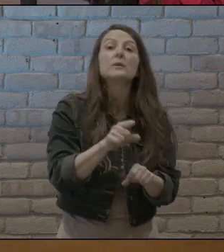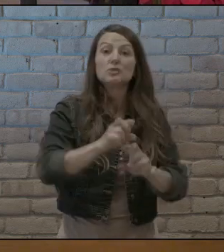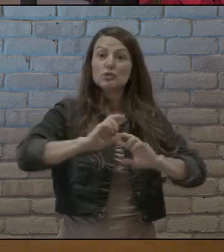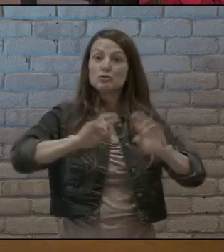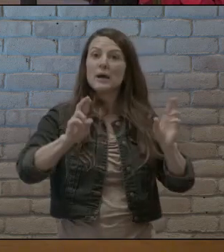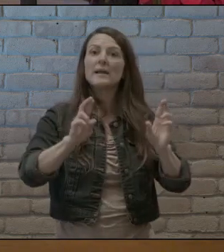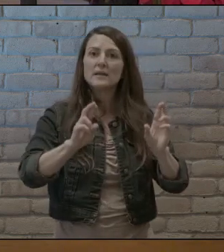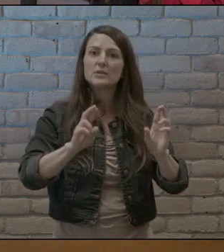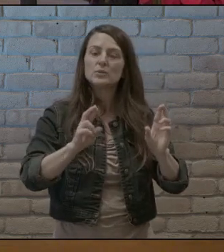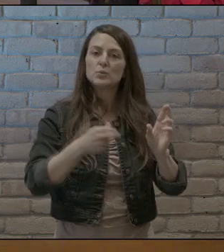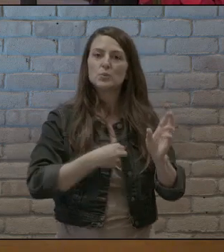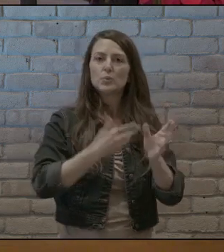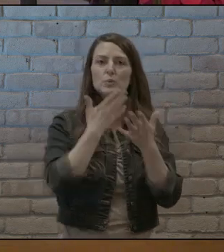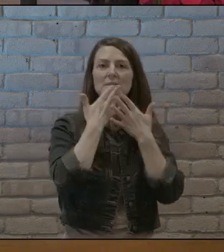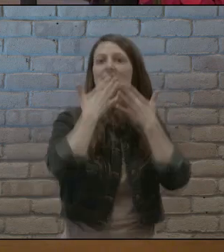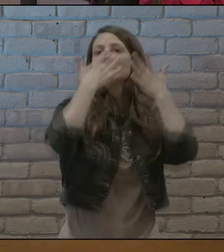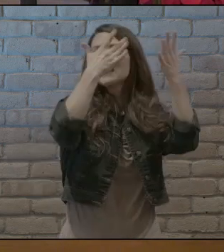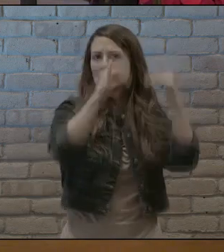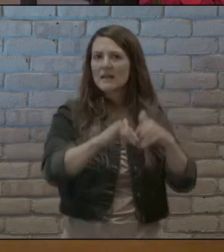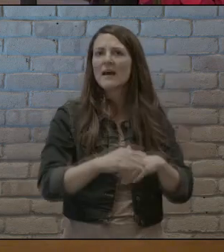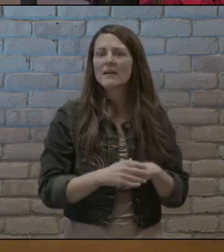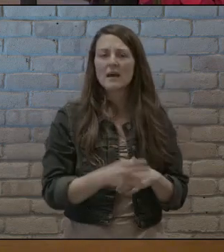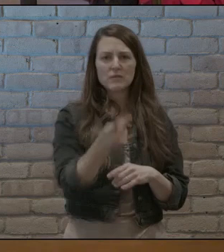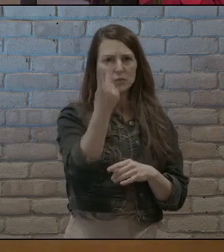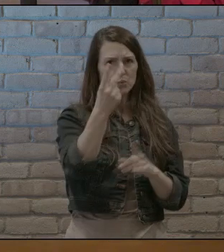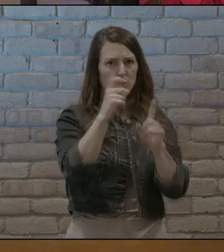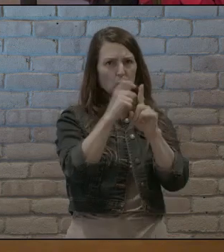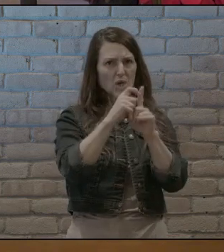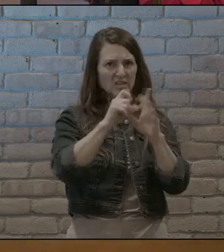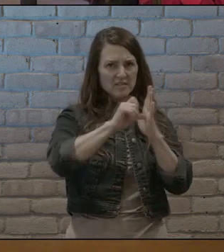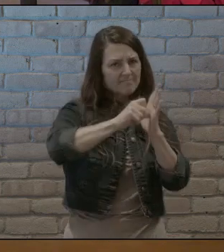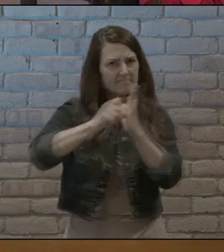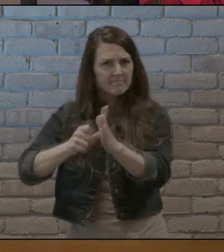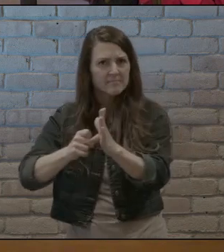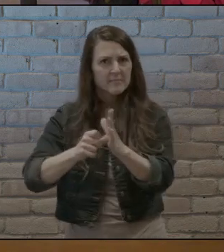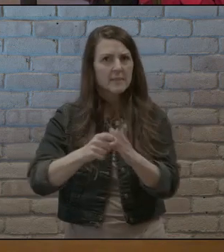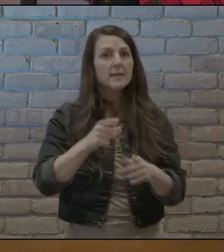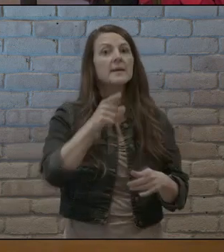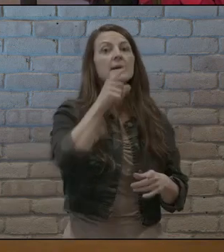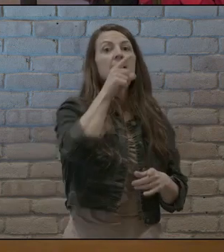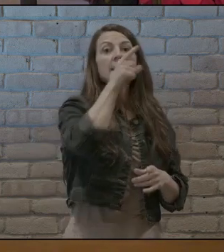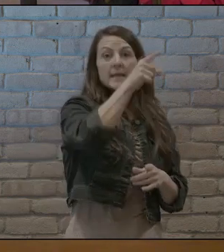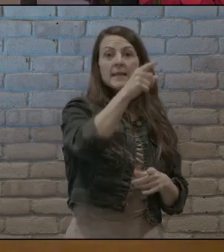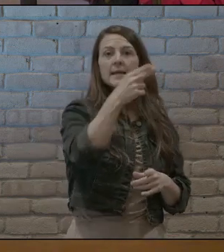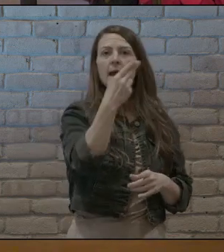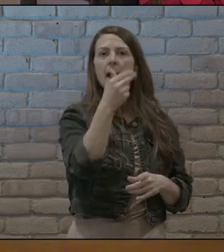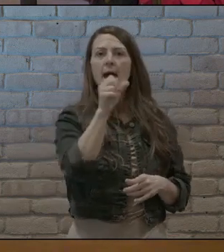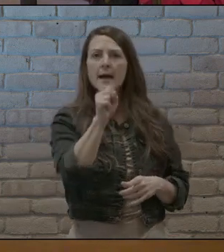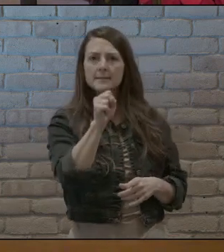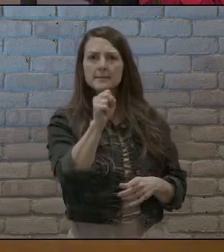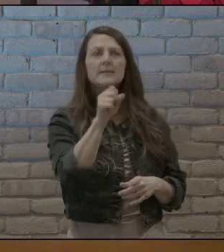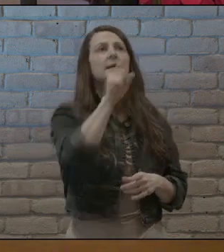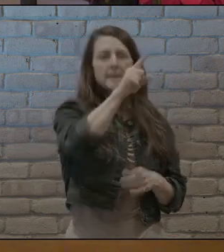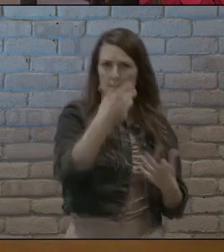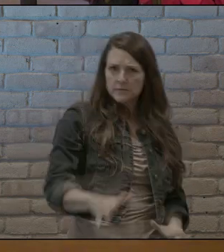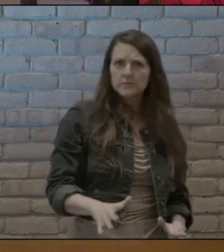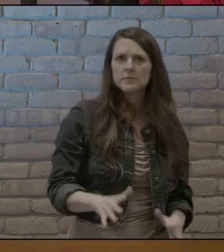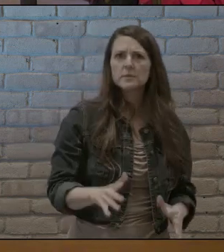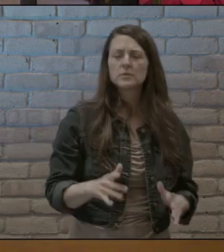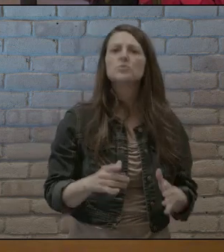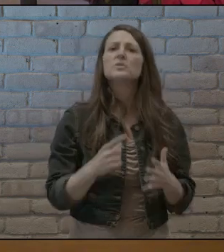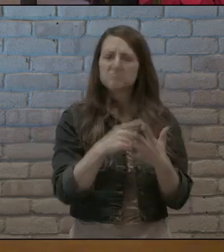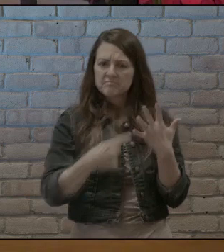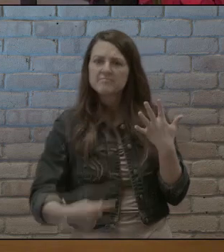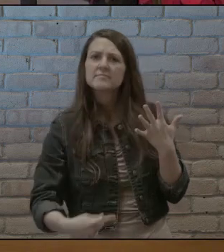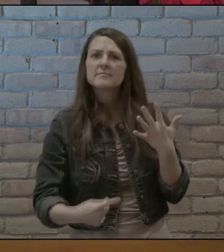stand out to me. And the two words are, "He has." Because Mary shows us that we get